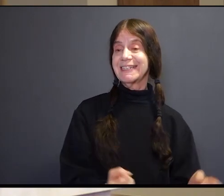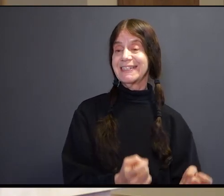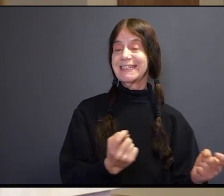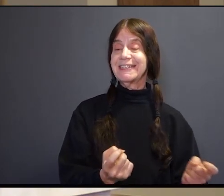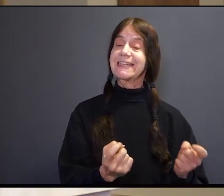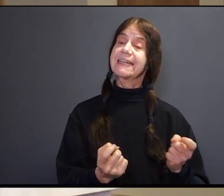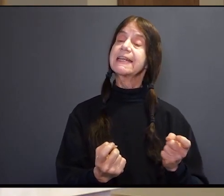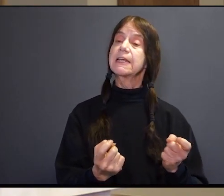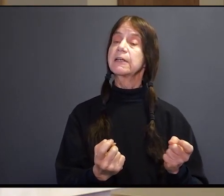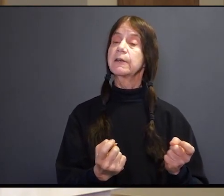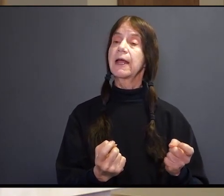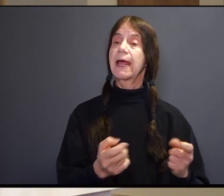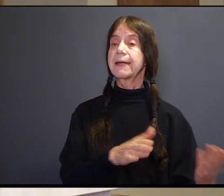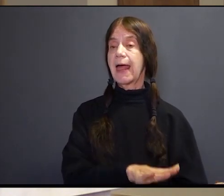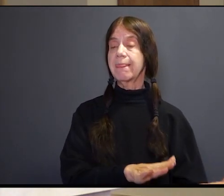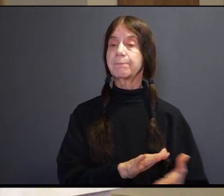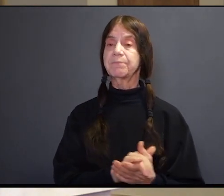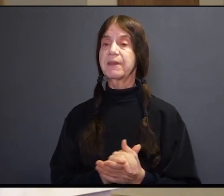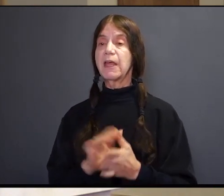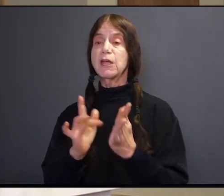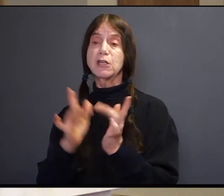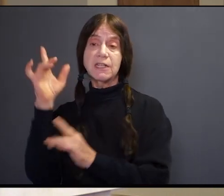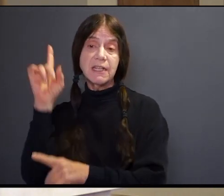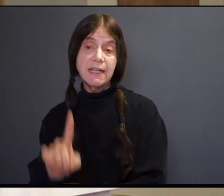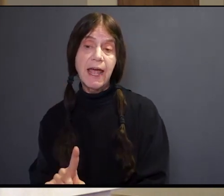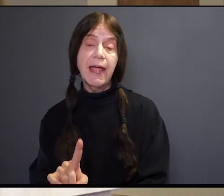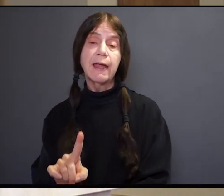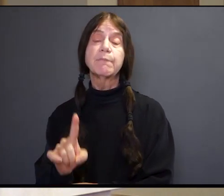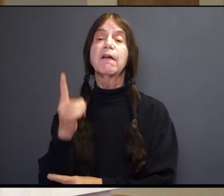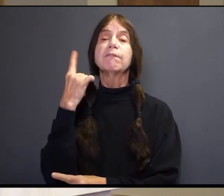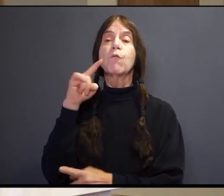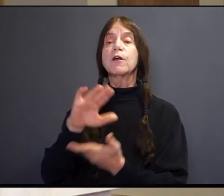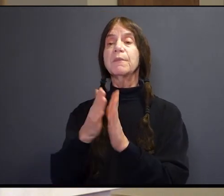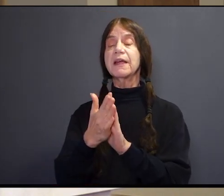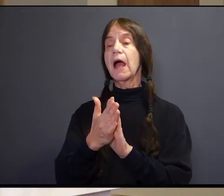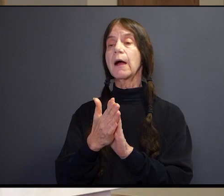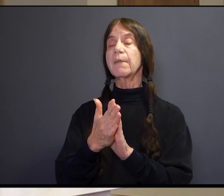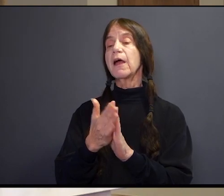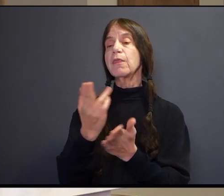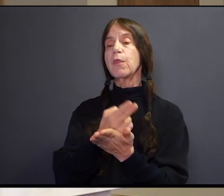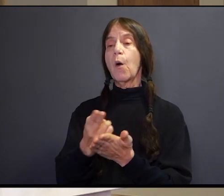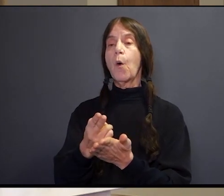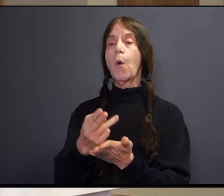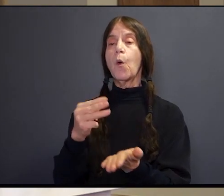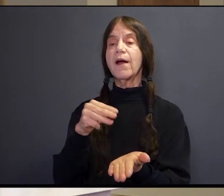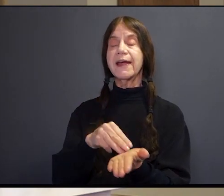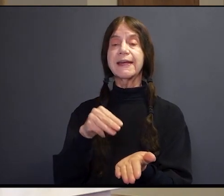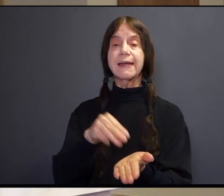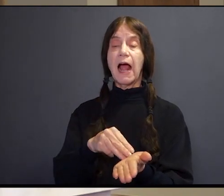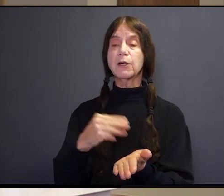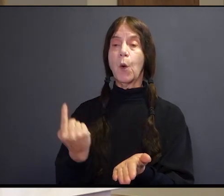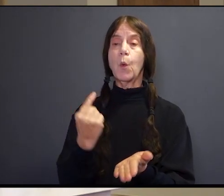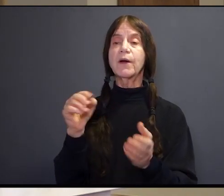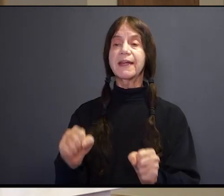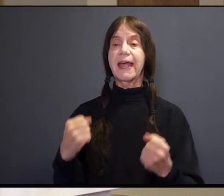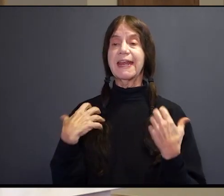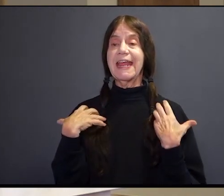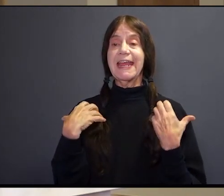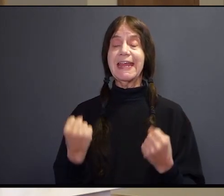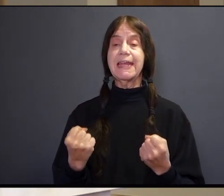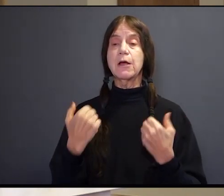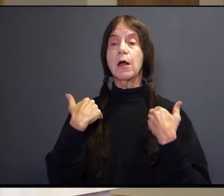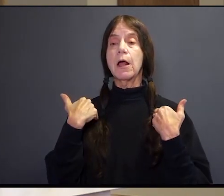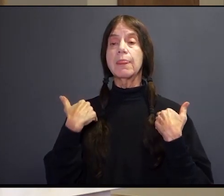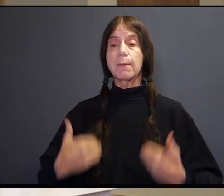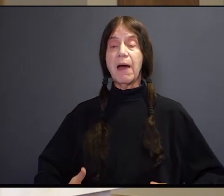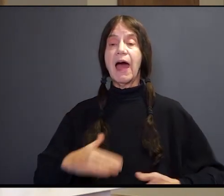from the grip of sin. He came to be the divine physician, who alone can bring healing to the bodies